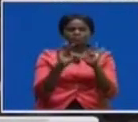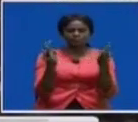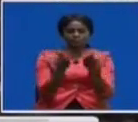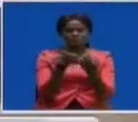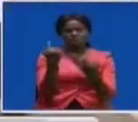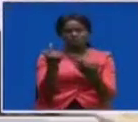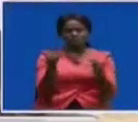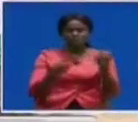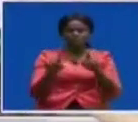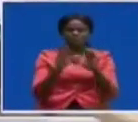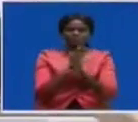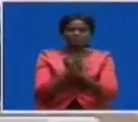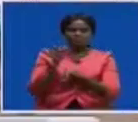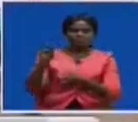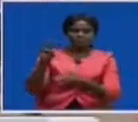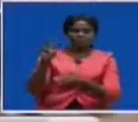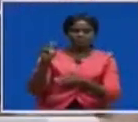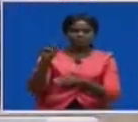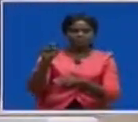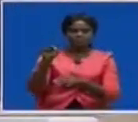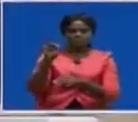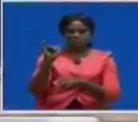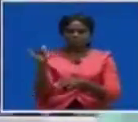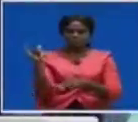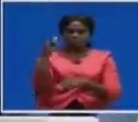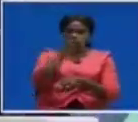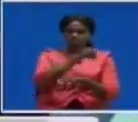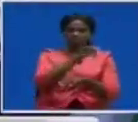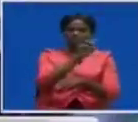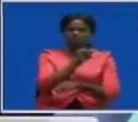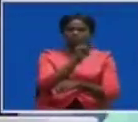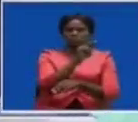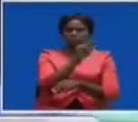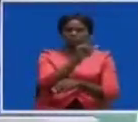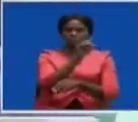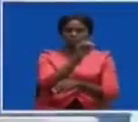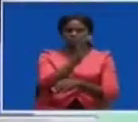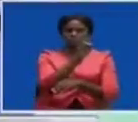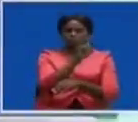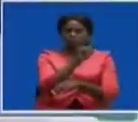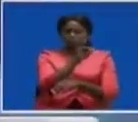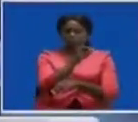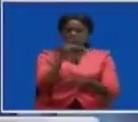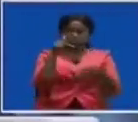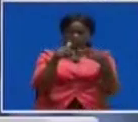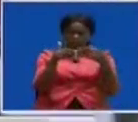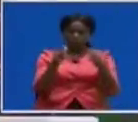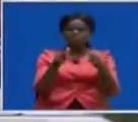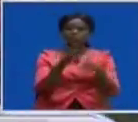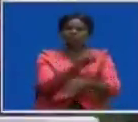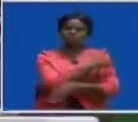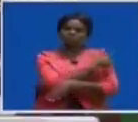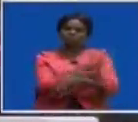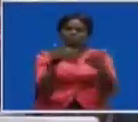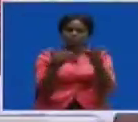Zambian people. From Mwandi, President Edgar Lungu flew to Mlobezi to open the newly built district hospital and later addressed a rally